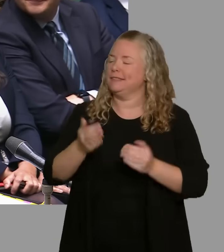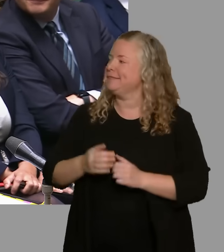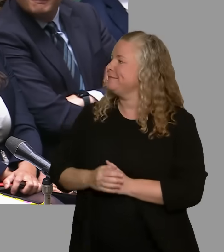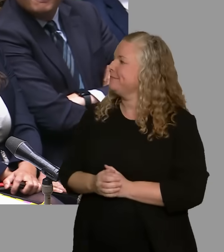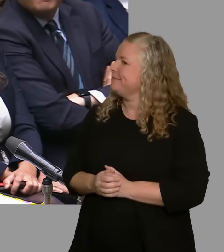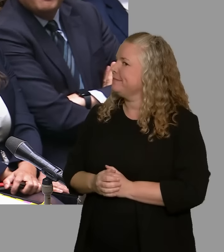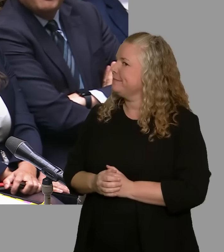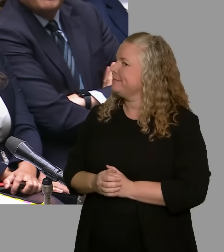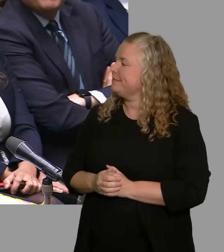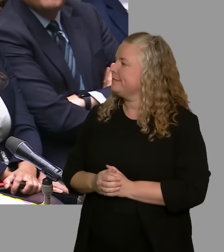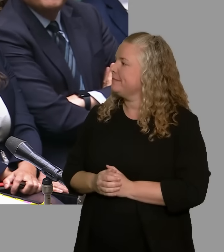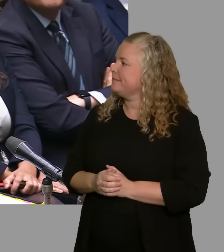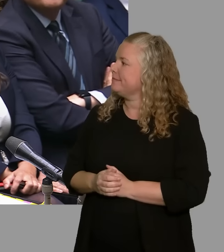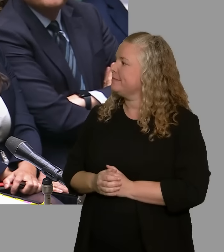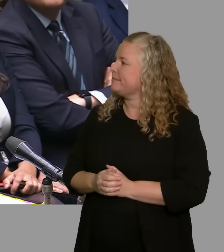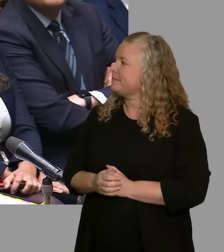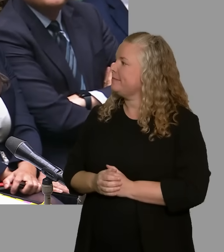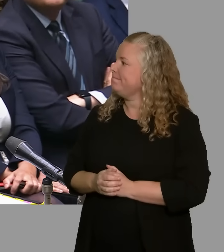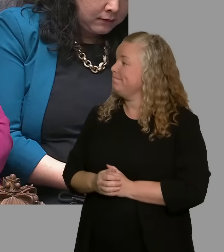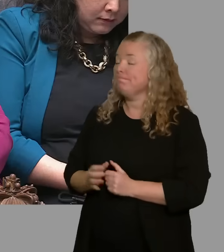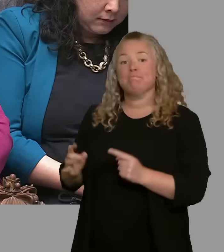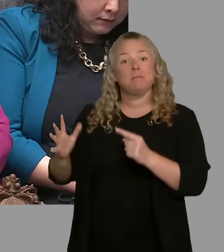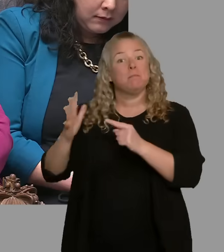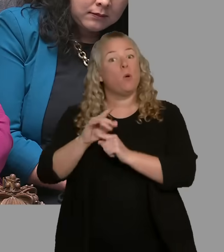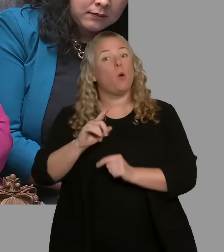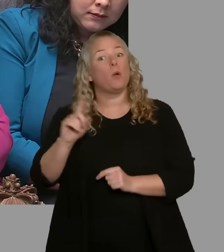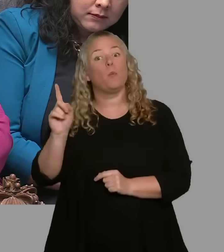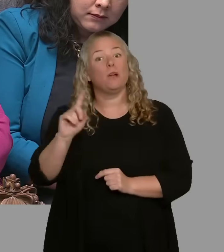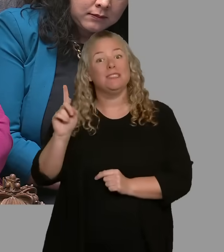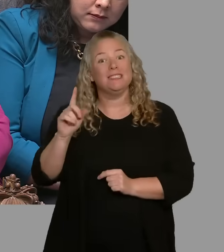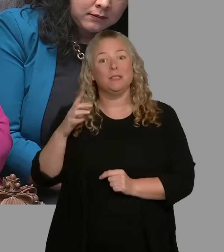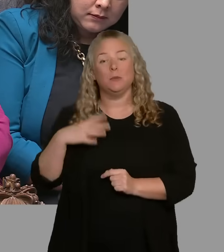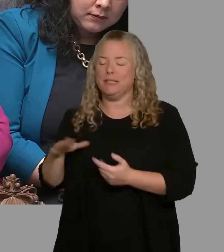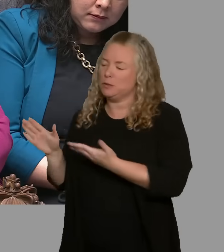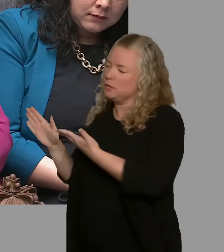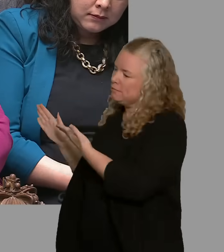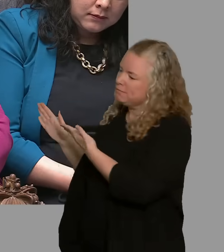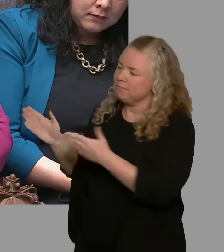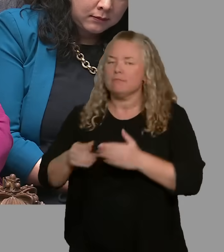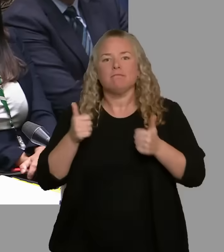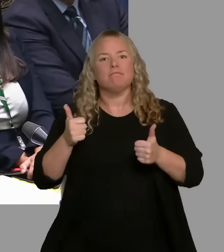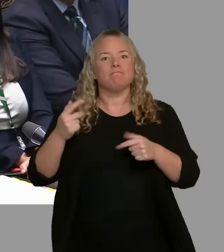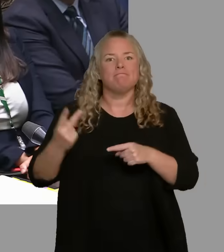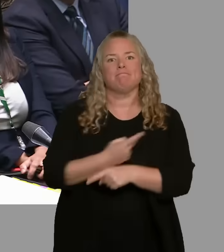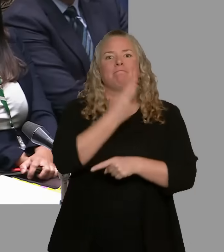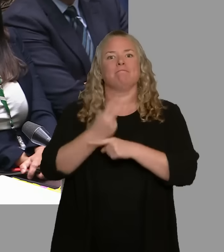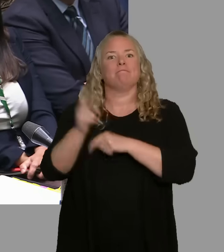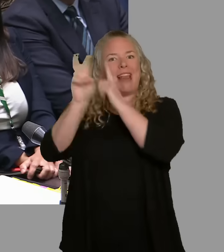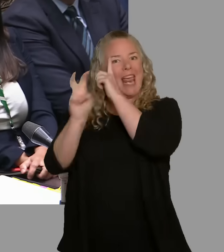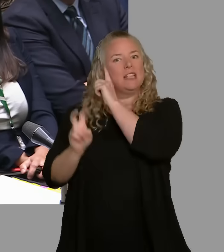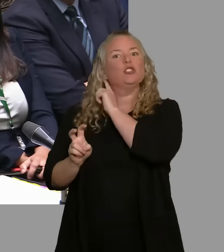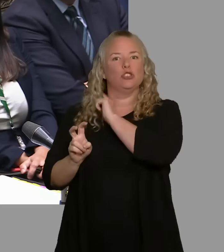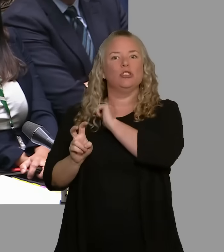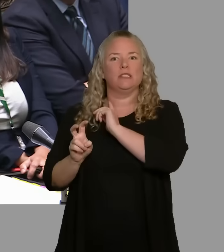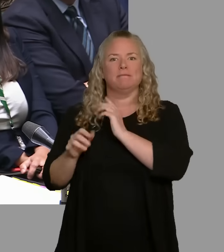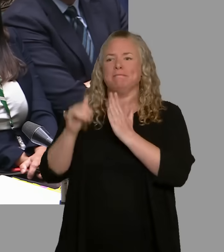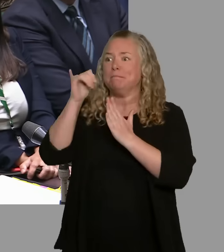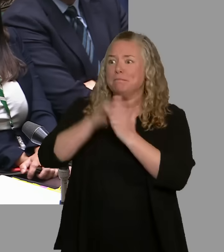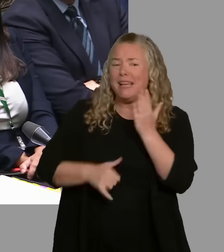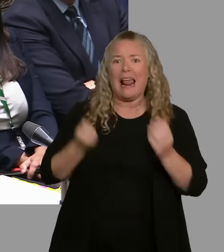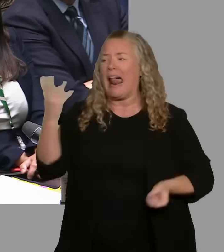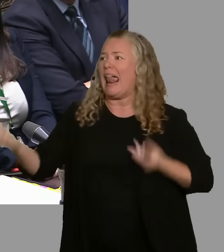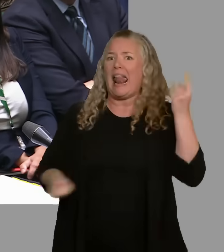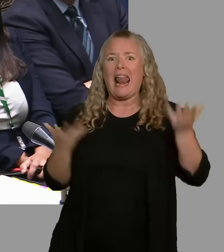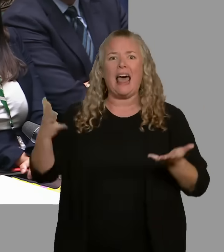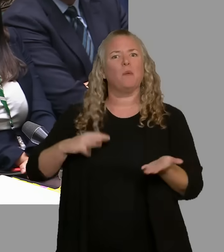benefit lots of communities, including her own. I do want to reassure her constituents that we will, of course, follow process and that they will always have a